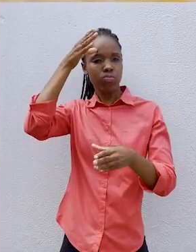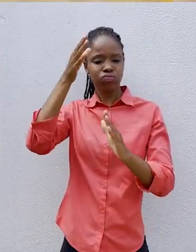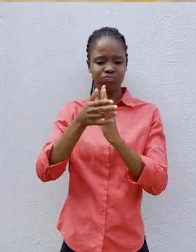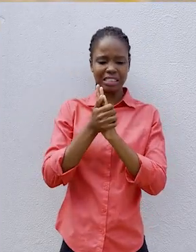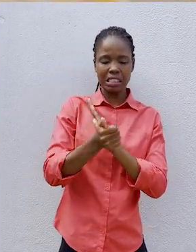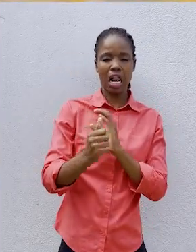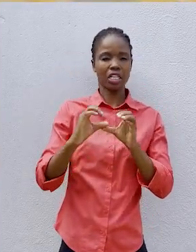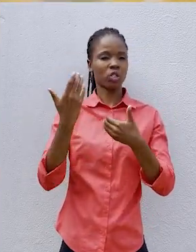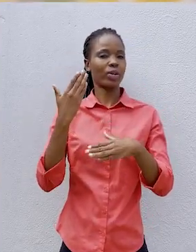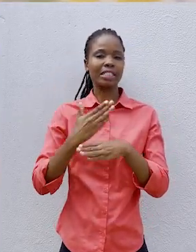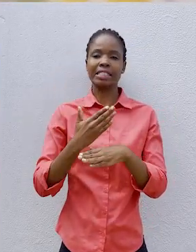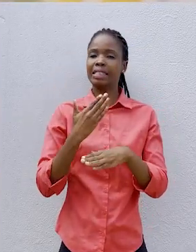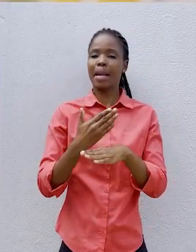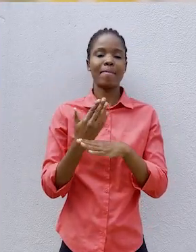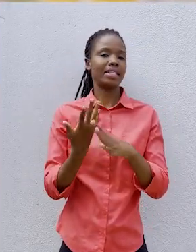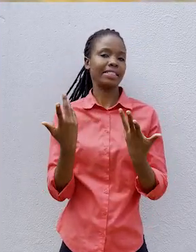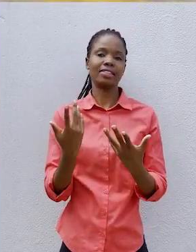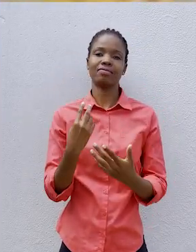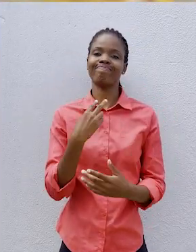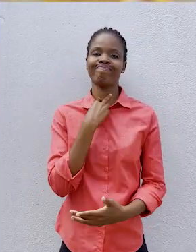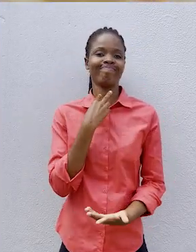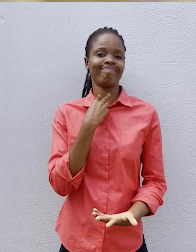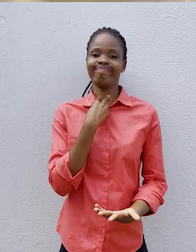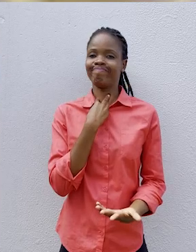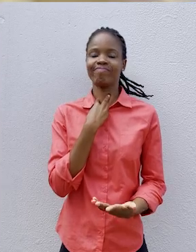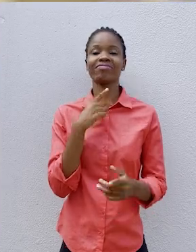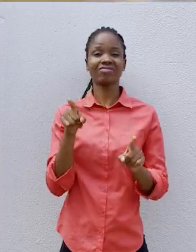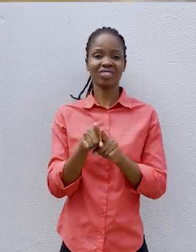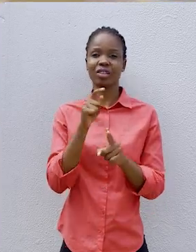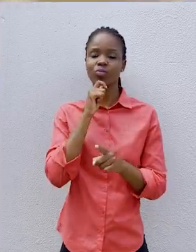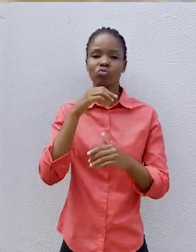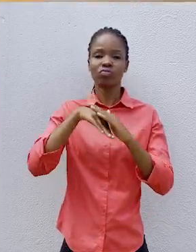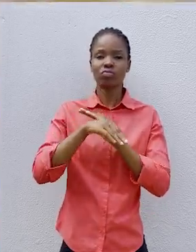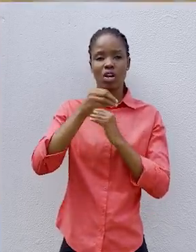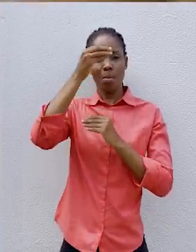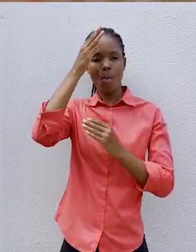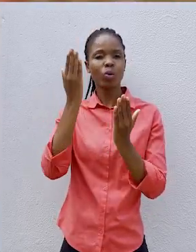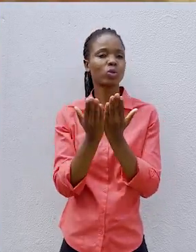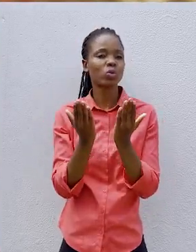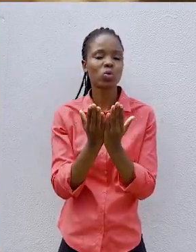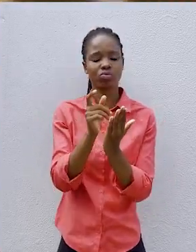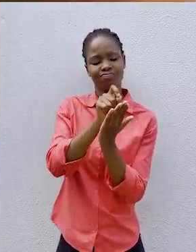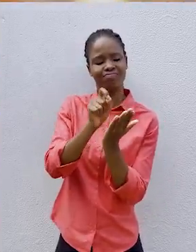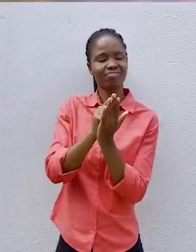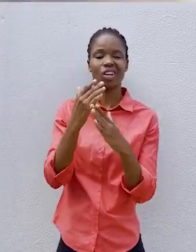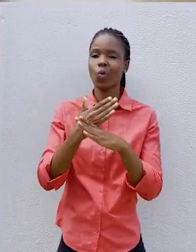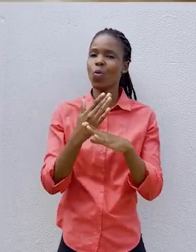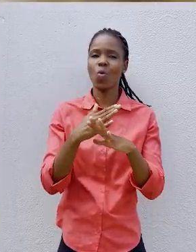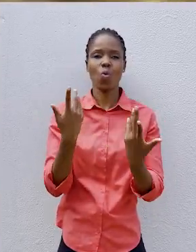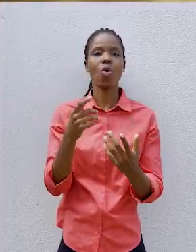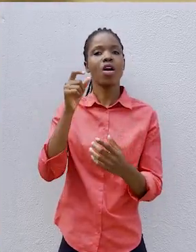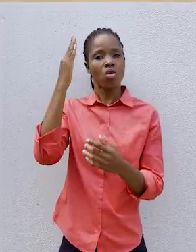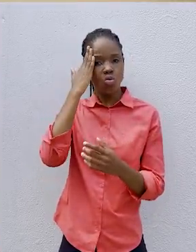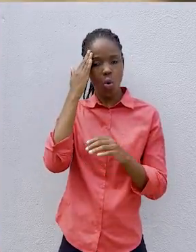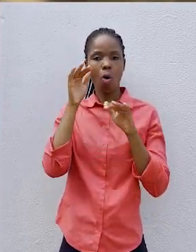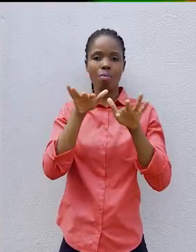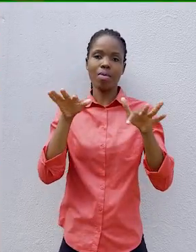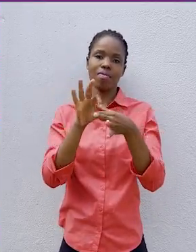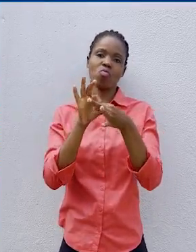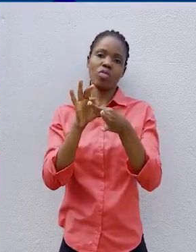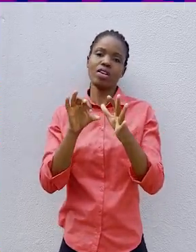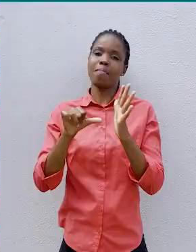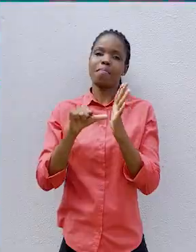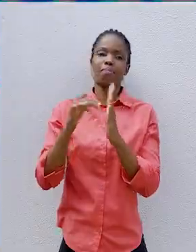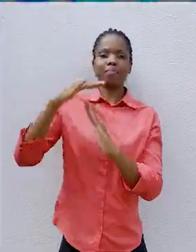of credentials can replace that. So schooling won't help, nothing will help except knowing people.